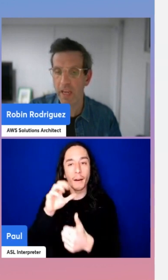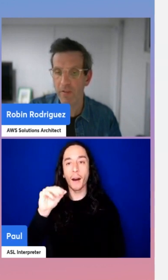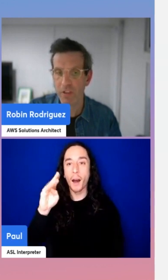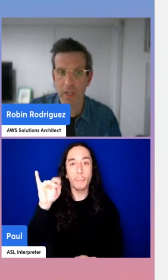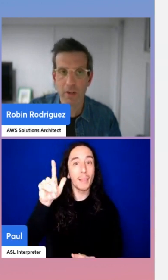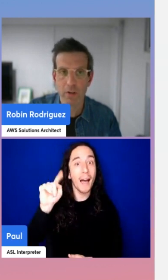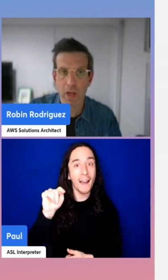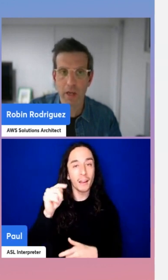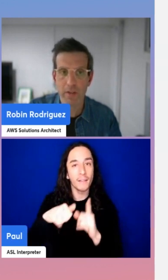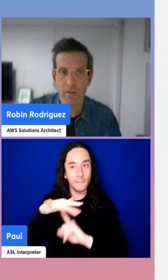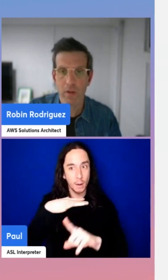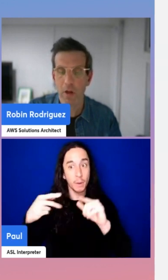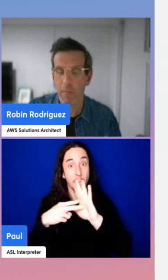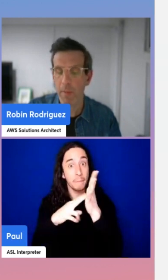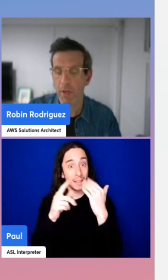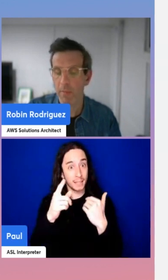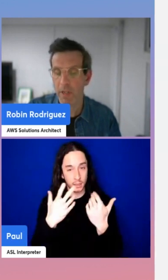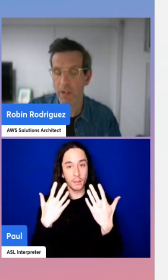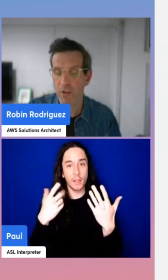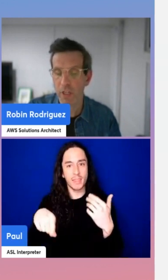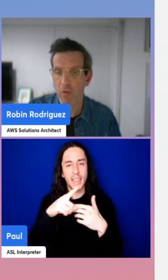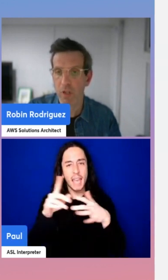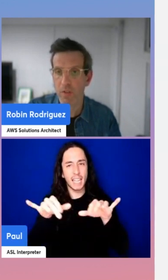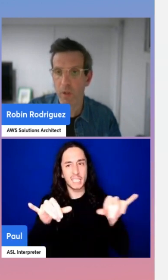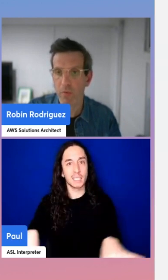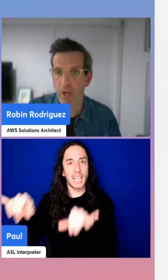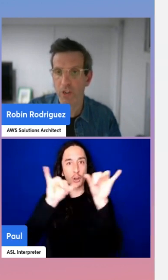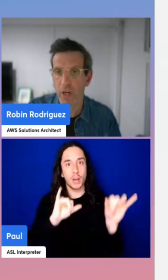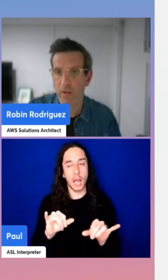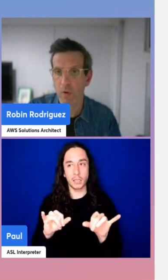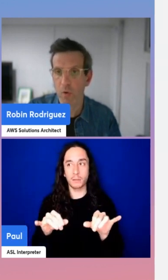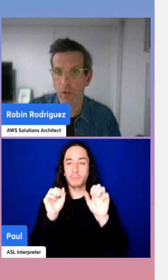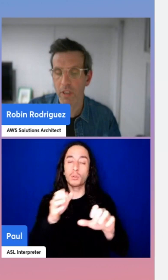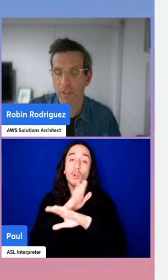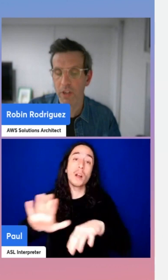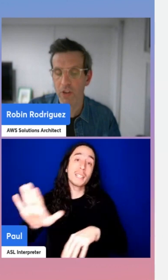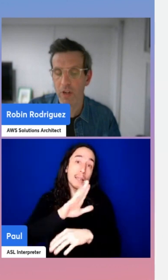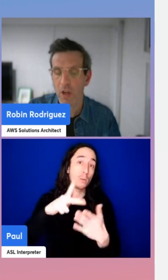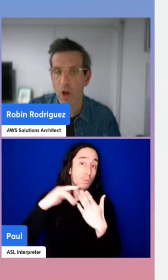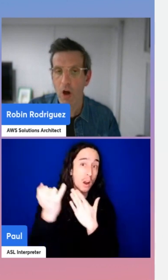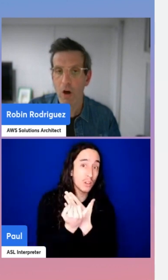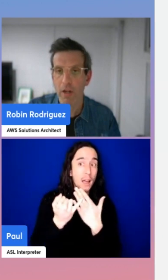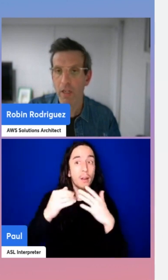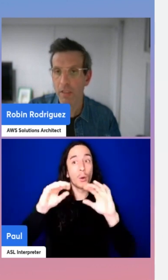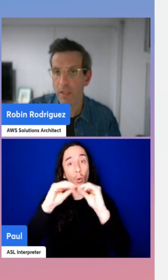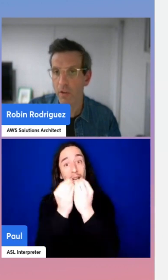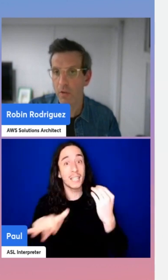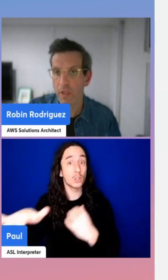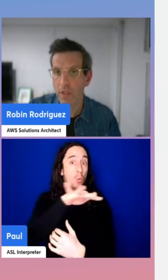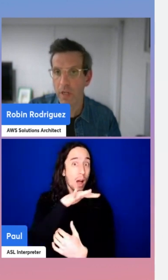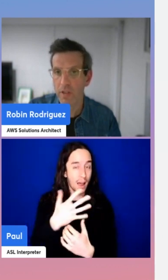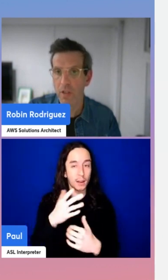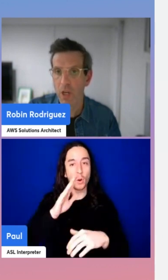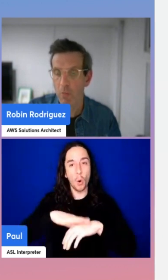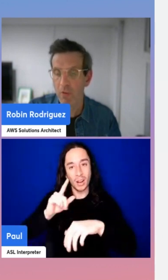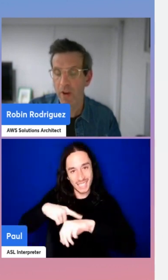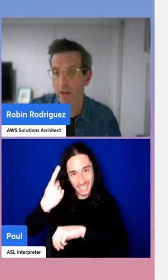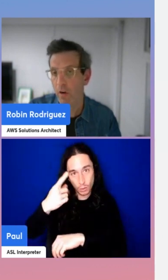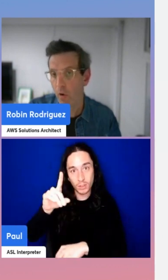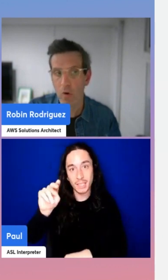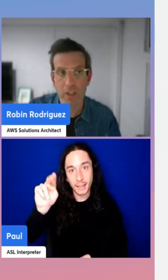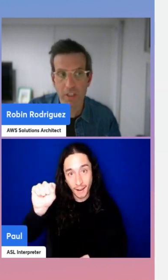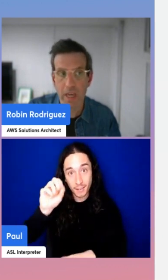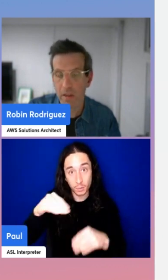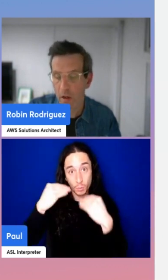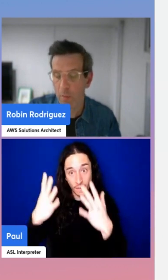So they have standardized, maybe potentially across their project or organization, on a single DNS